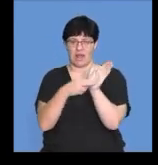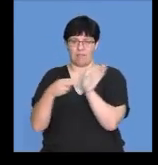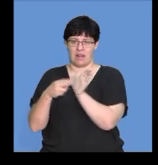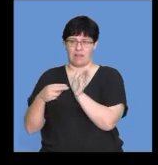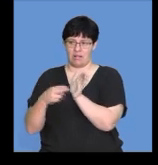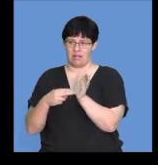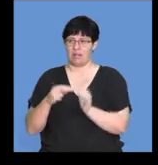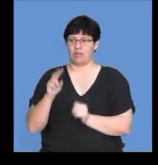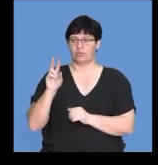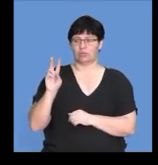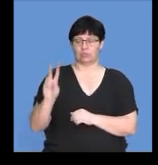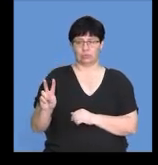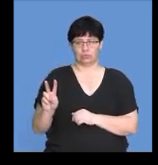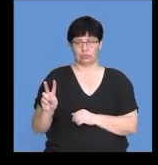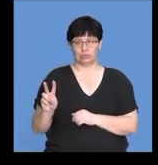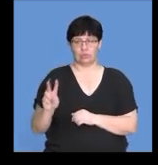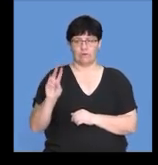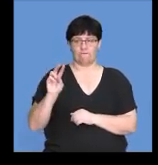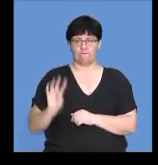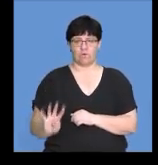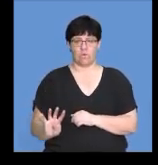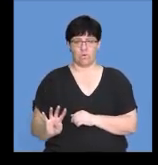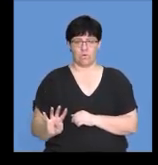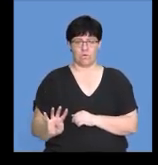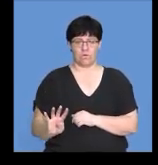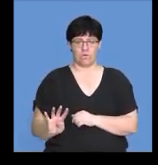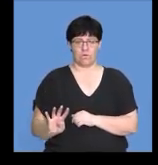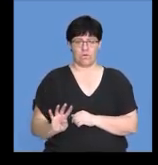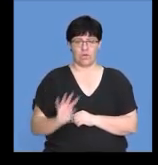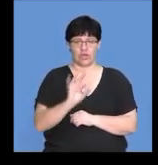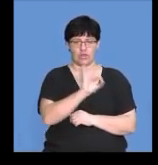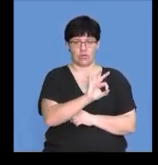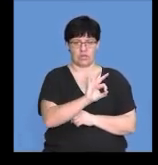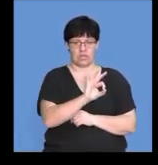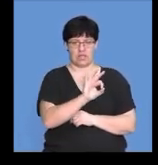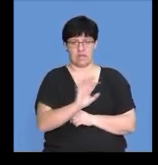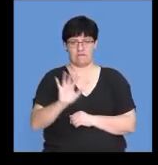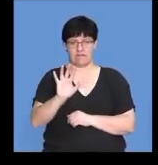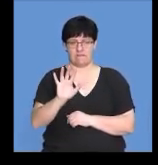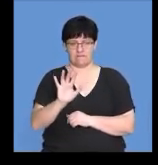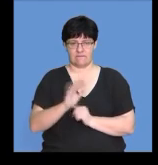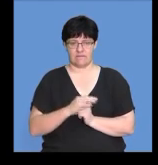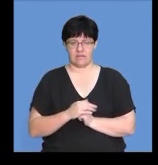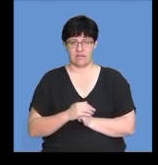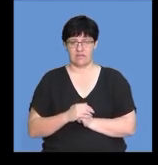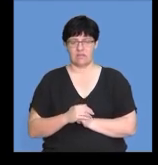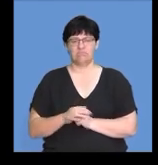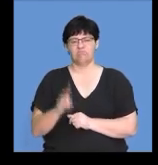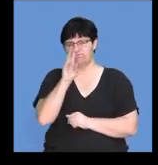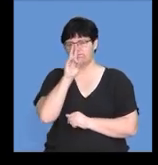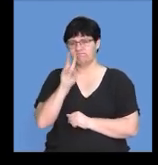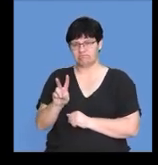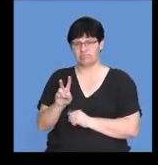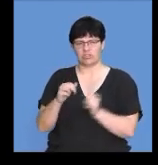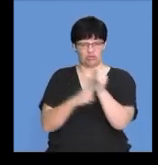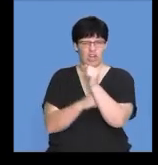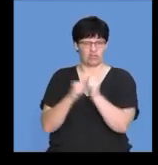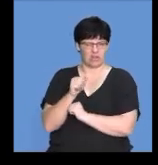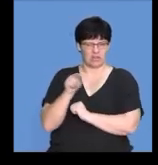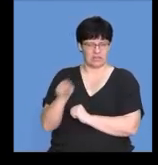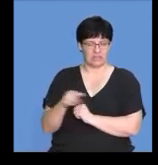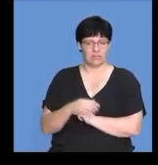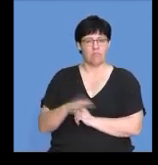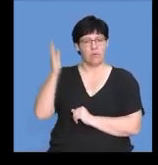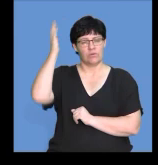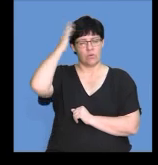number 2, 4, 3, and 5. And while we're at it, let's look at these structures. So